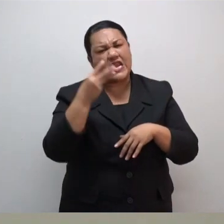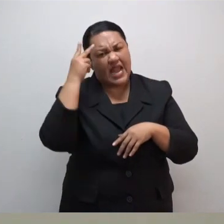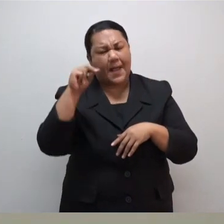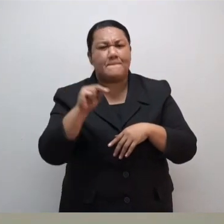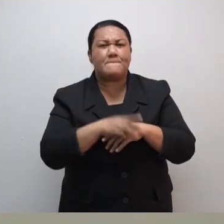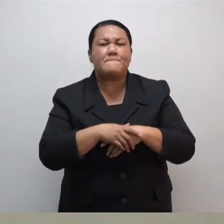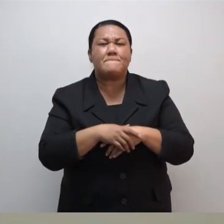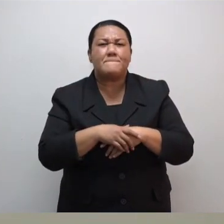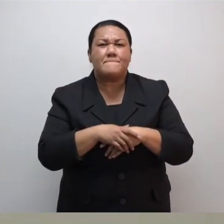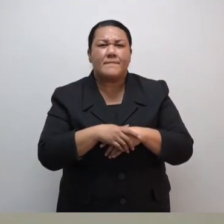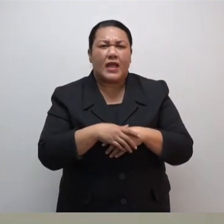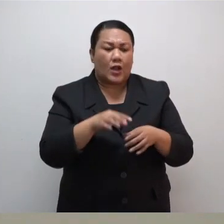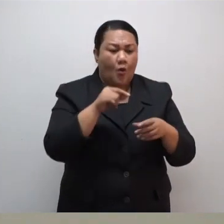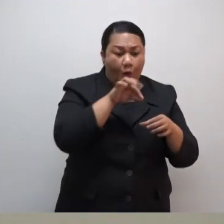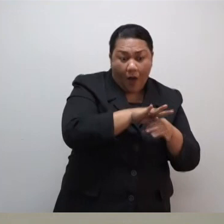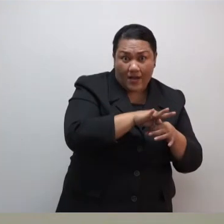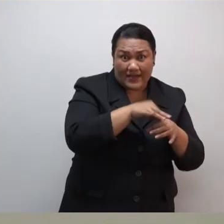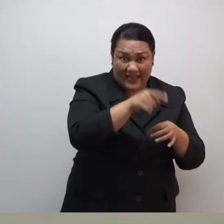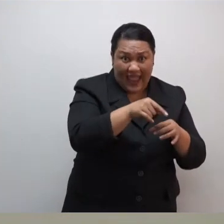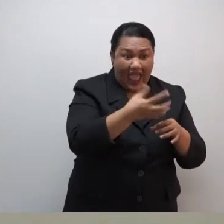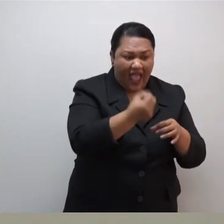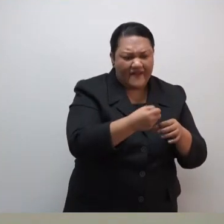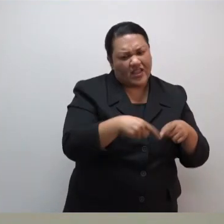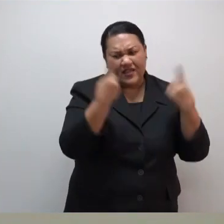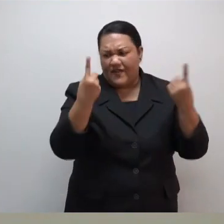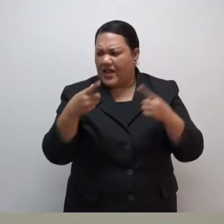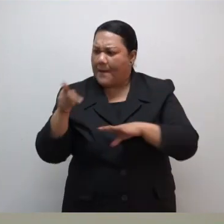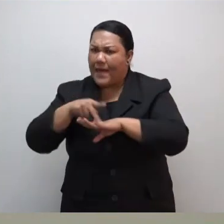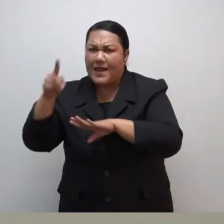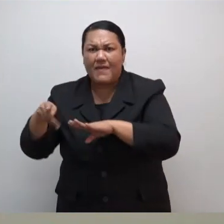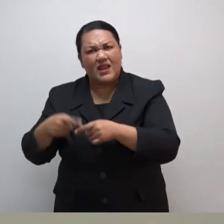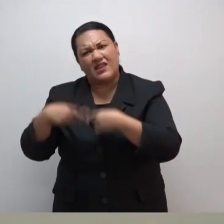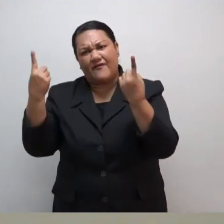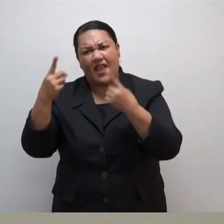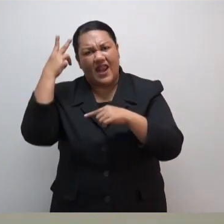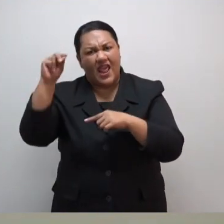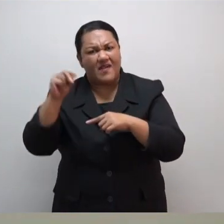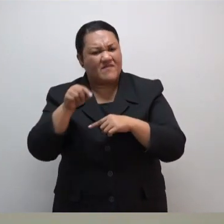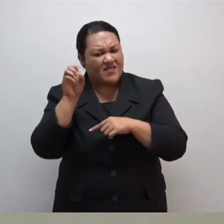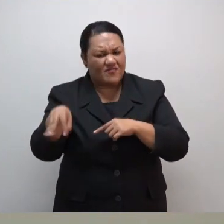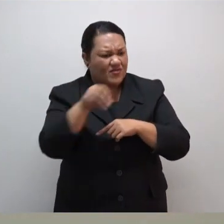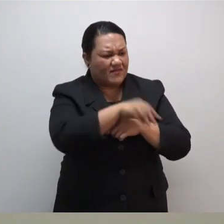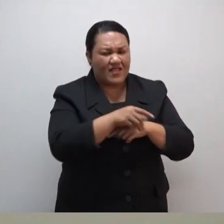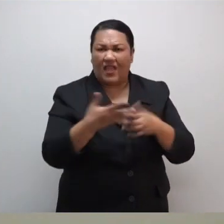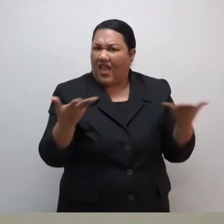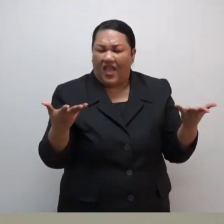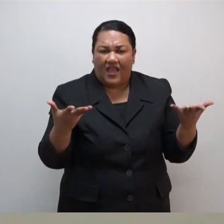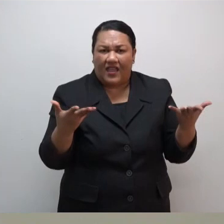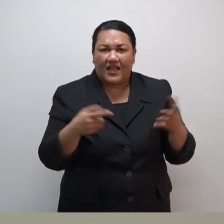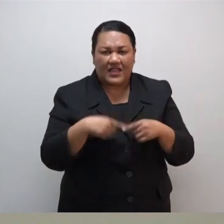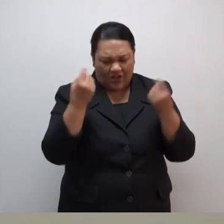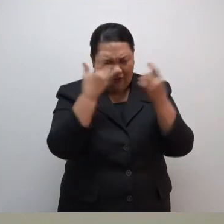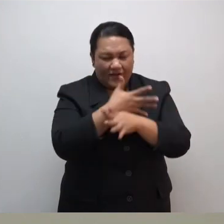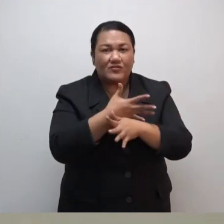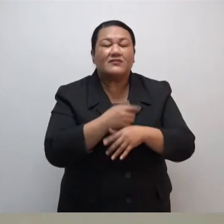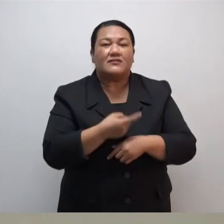registration of voters, but the name that he was picking up his parliamentary allowances was a different name, which was his BDM name. And I understand